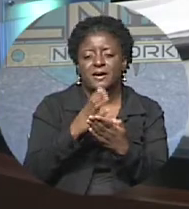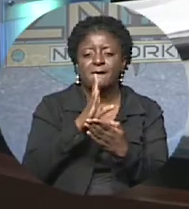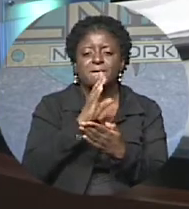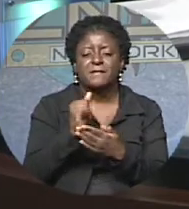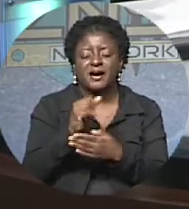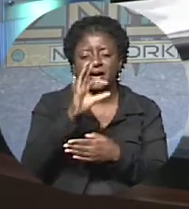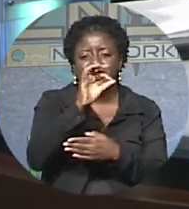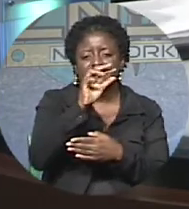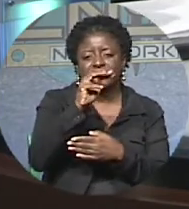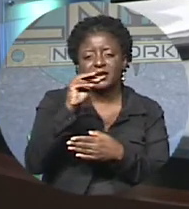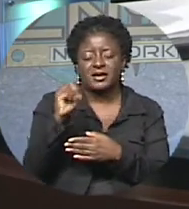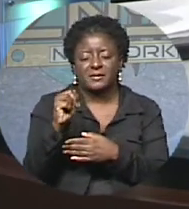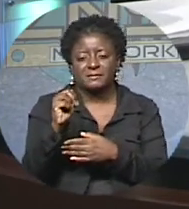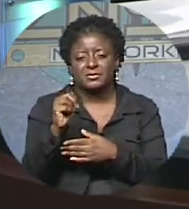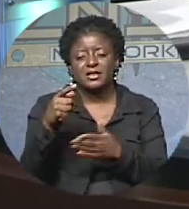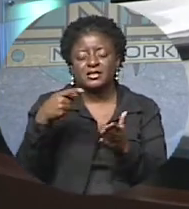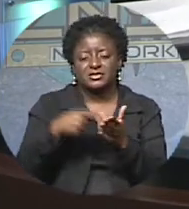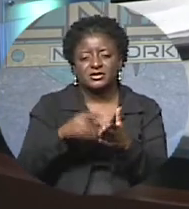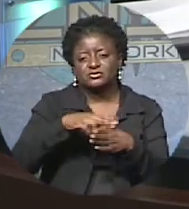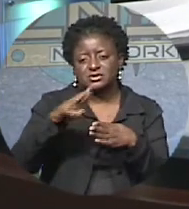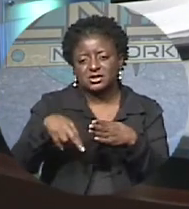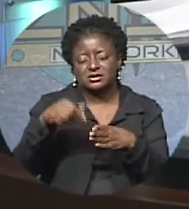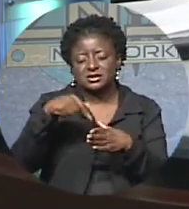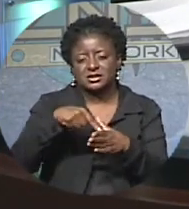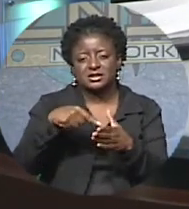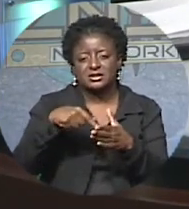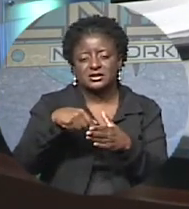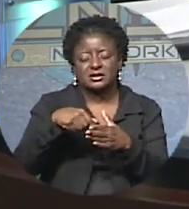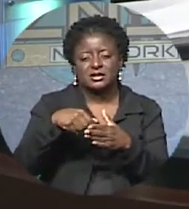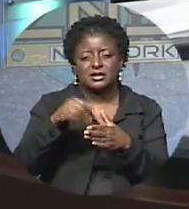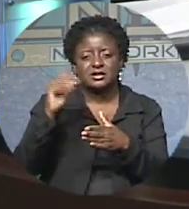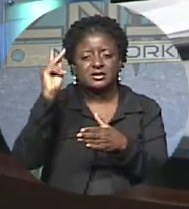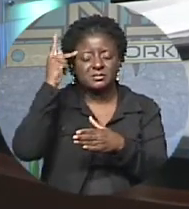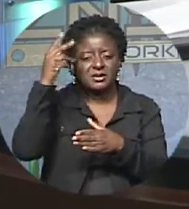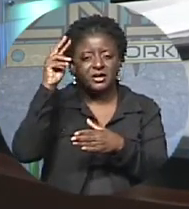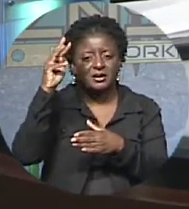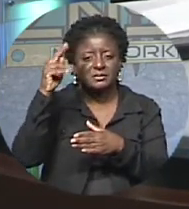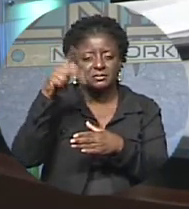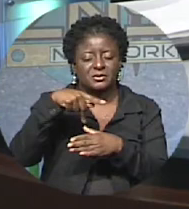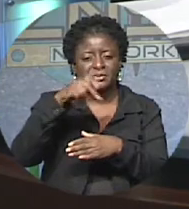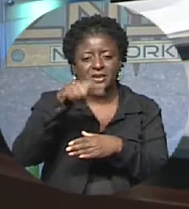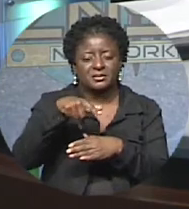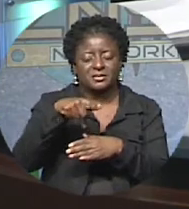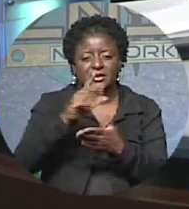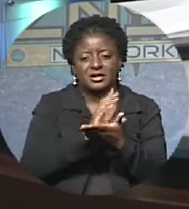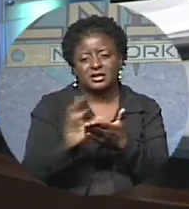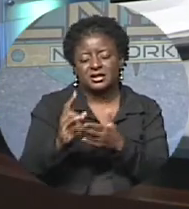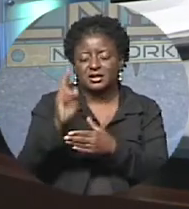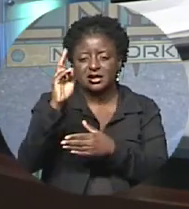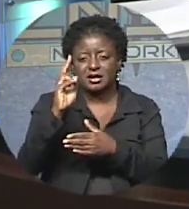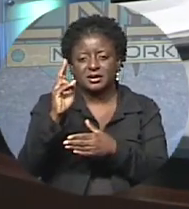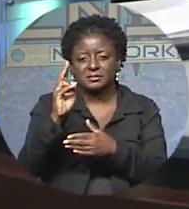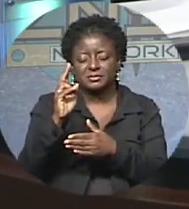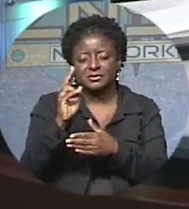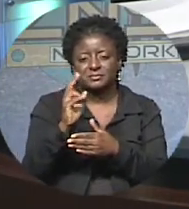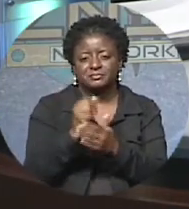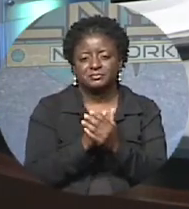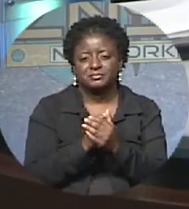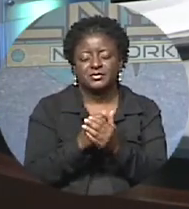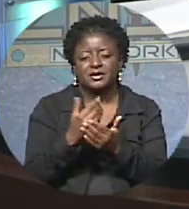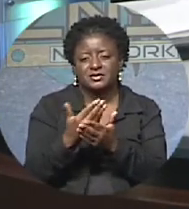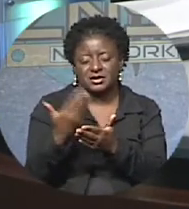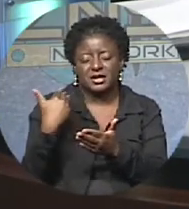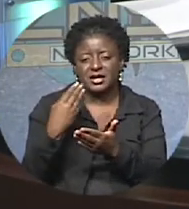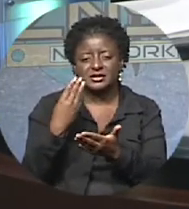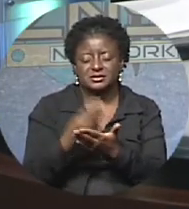this resulted in the current government cleaning up the messes of the last budget and in the current 2013-2014